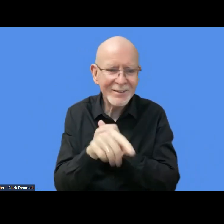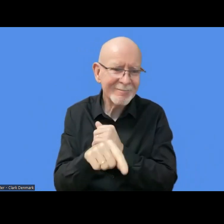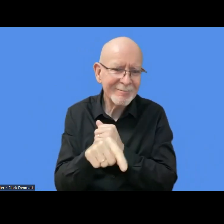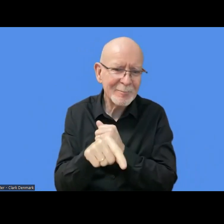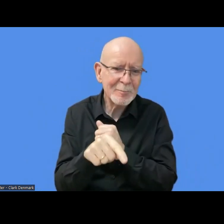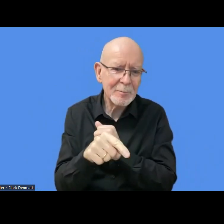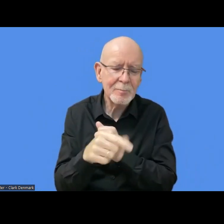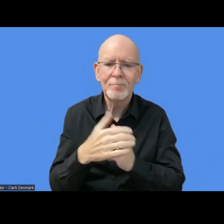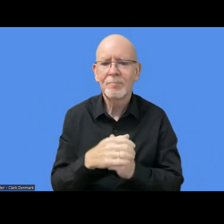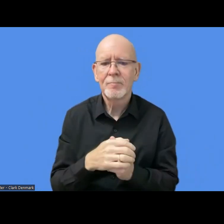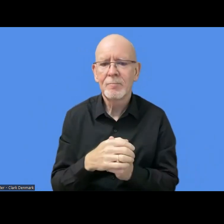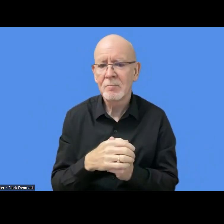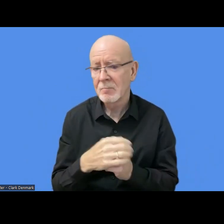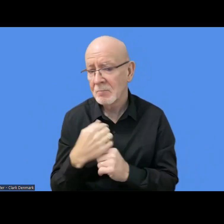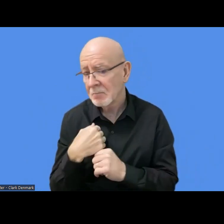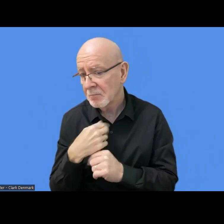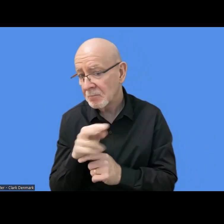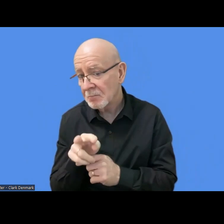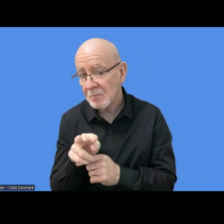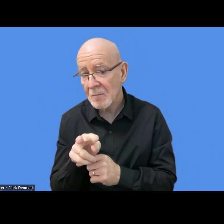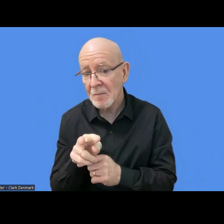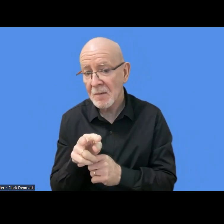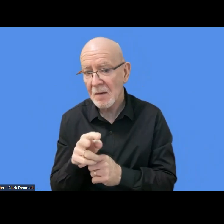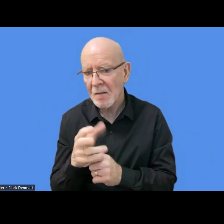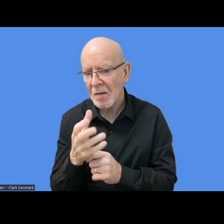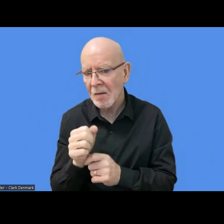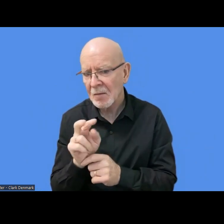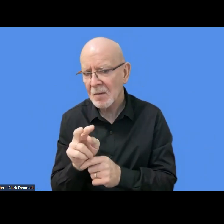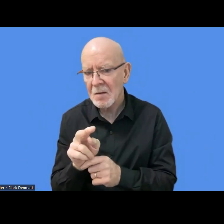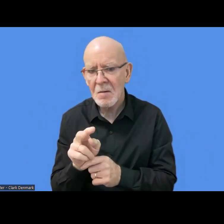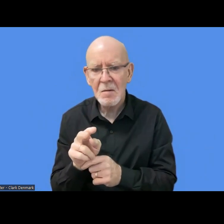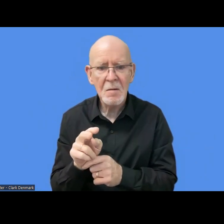have replied. So I'll end the poll now and